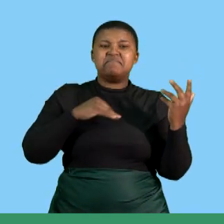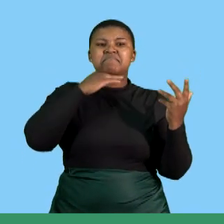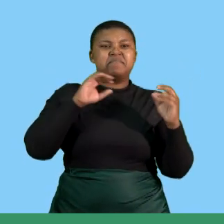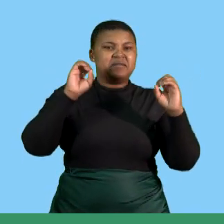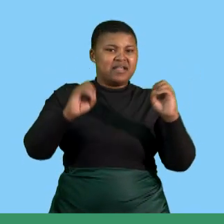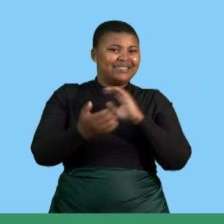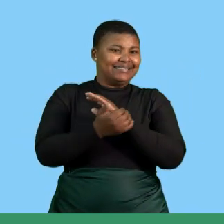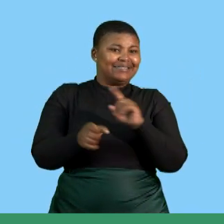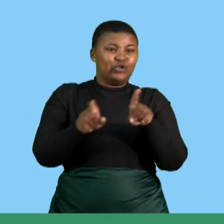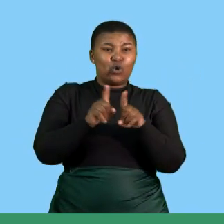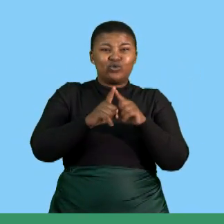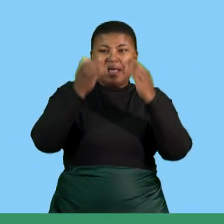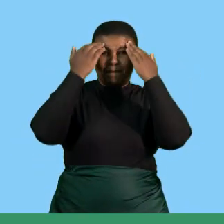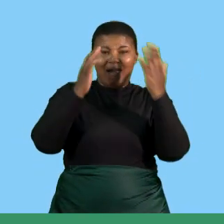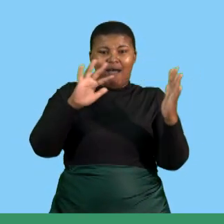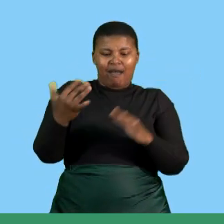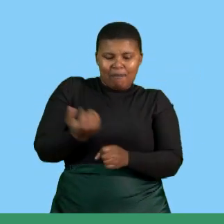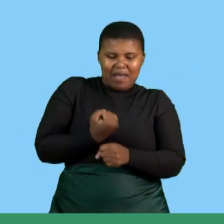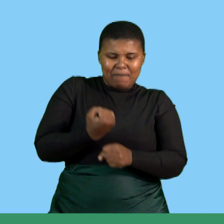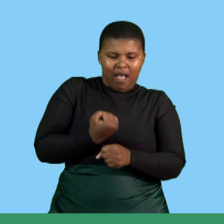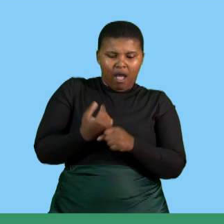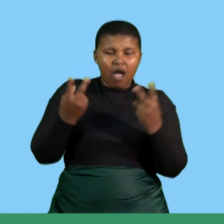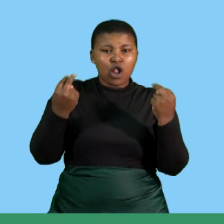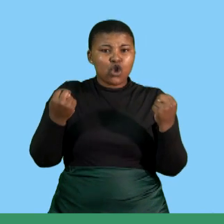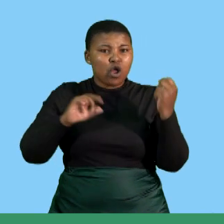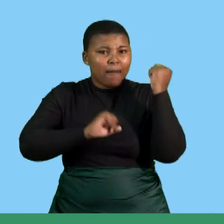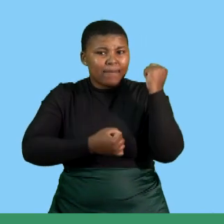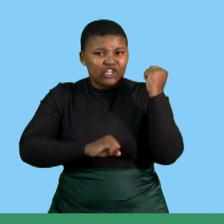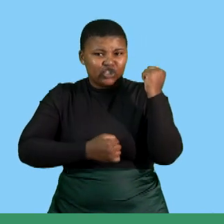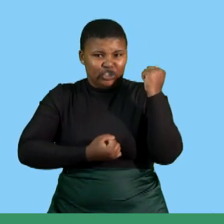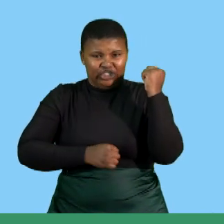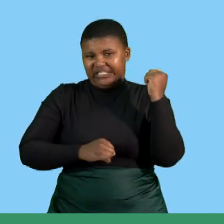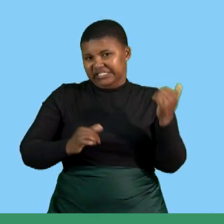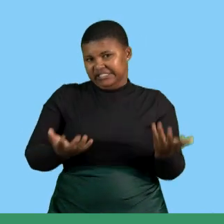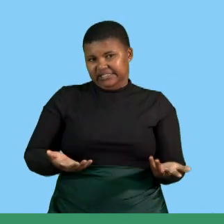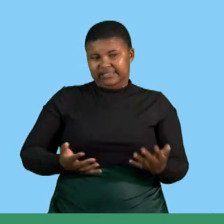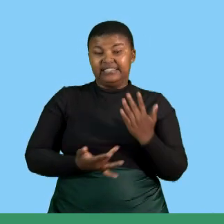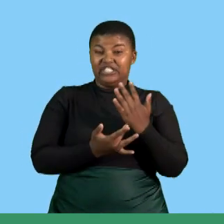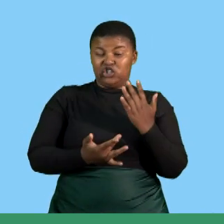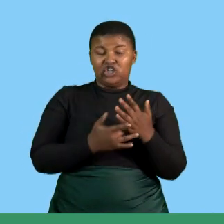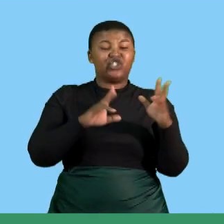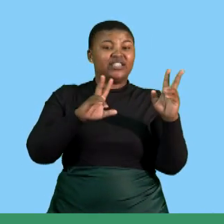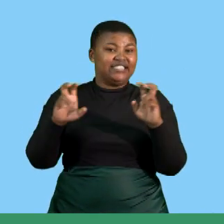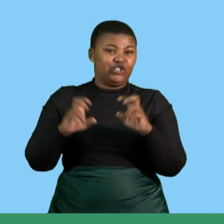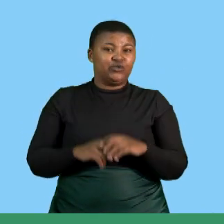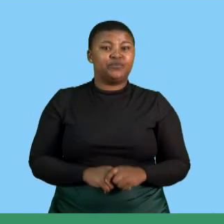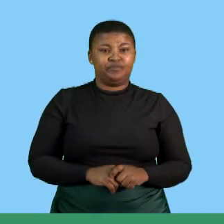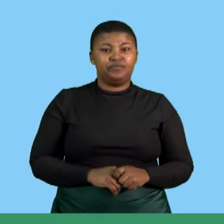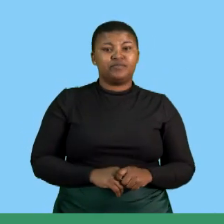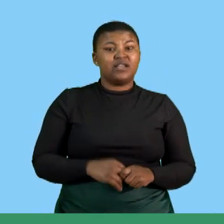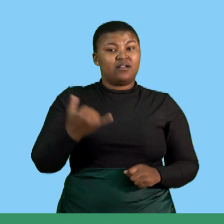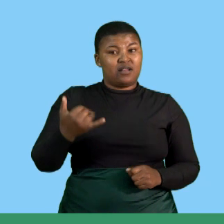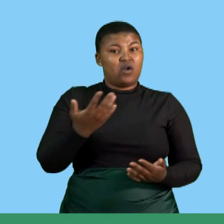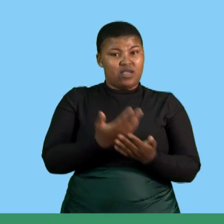skilled and don't know how to operate the new machinery, which can be seen as technological issues. So then we